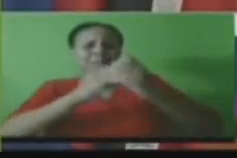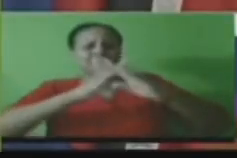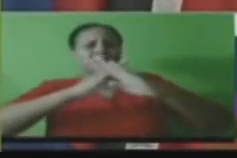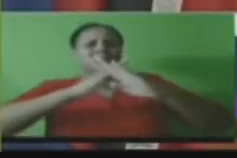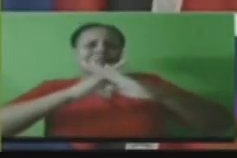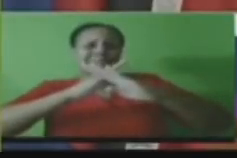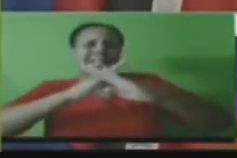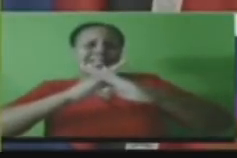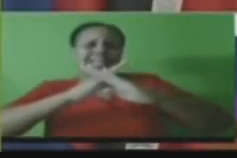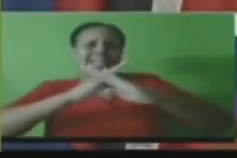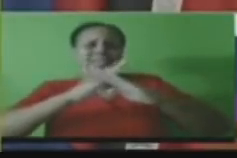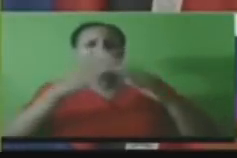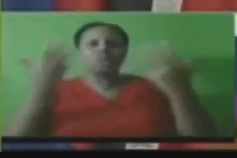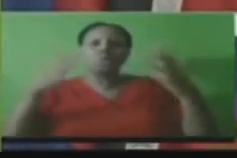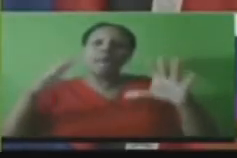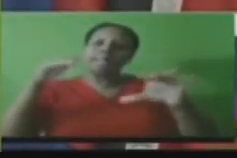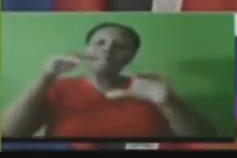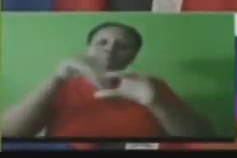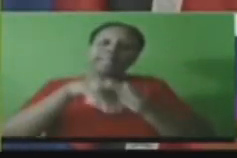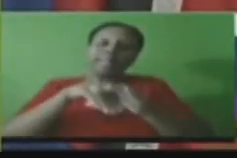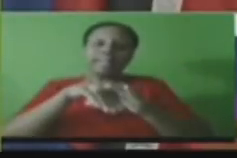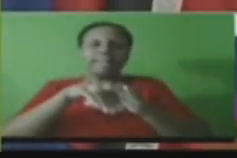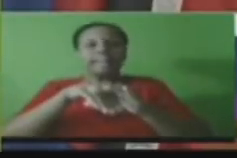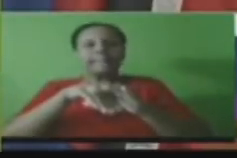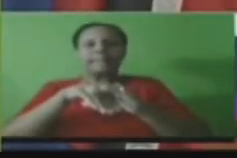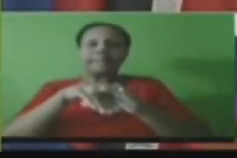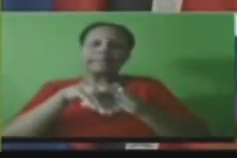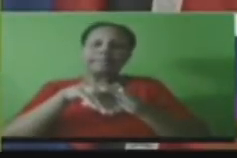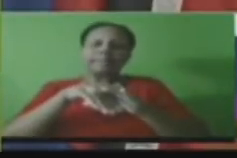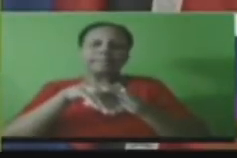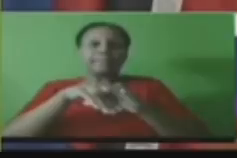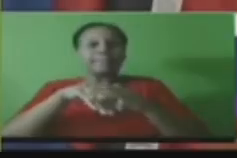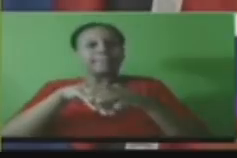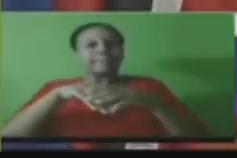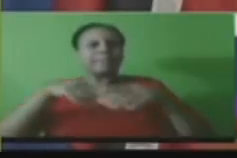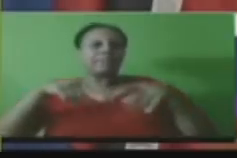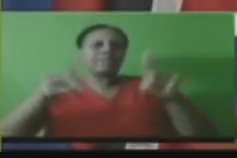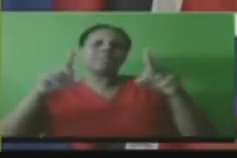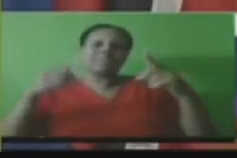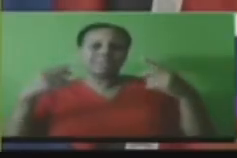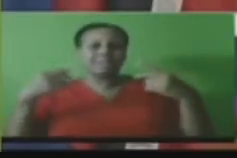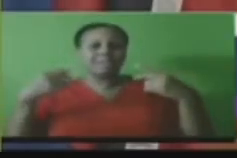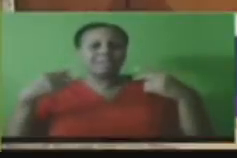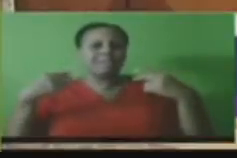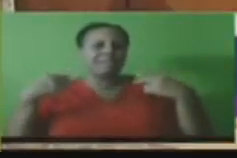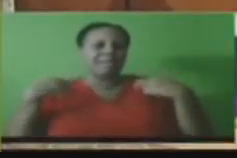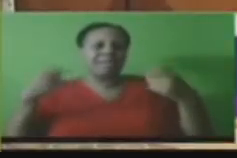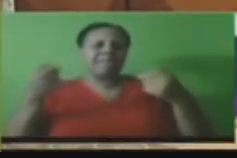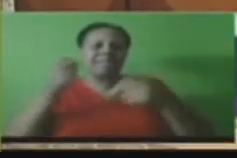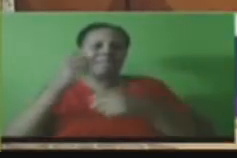developing complications. I now hand you over to Dr. Trotman. Thank you very much.